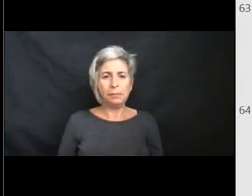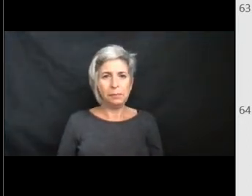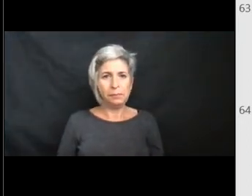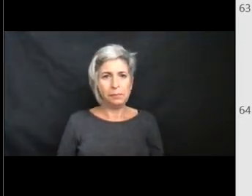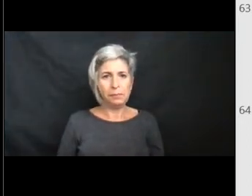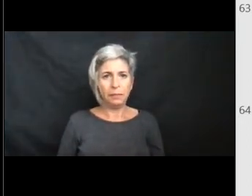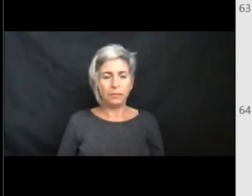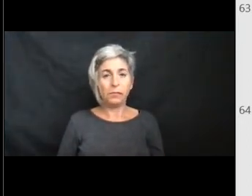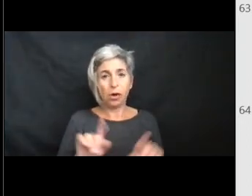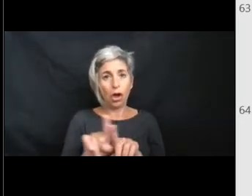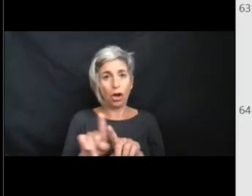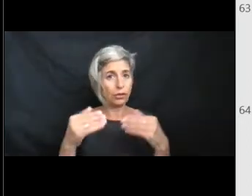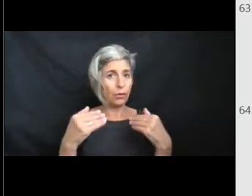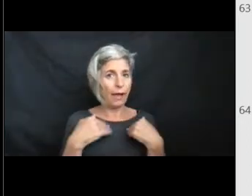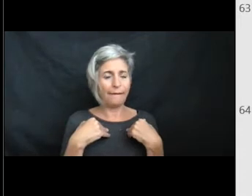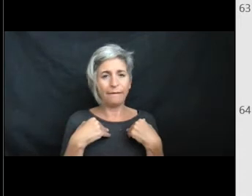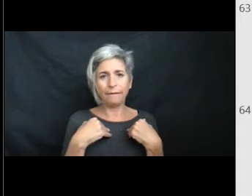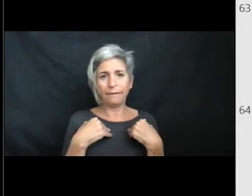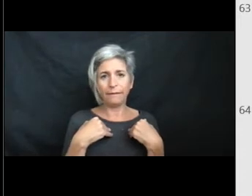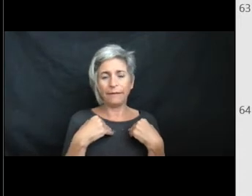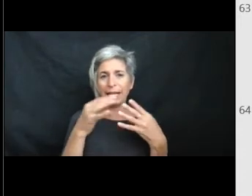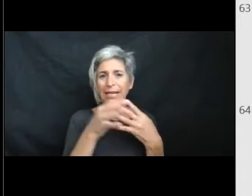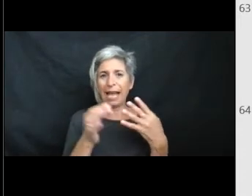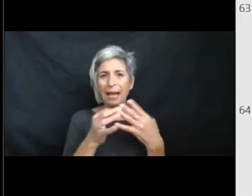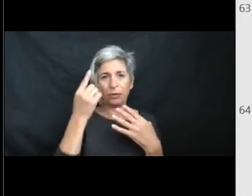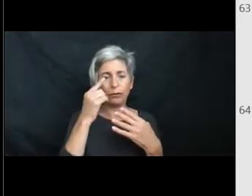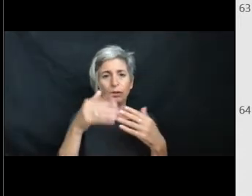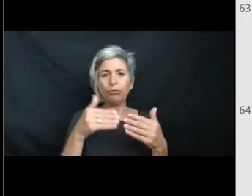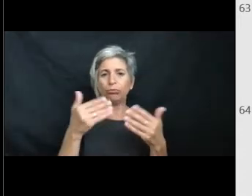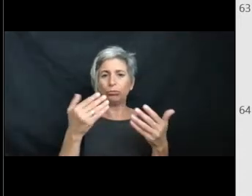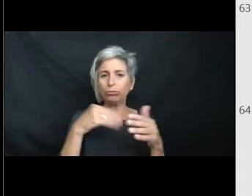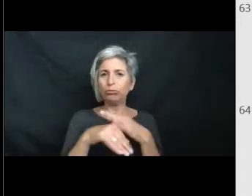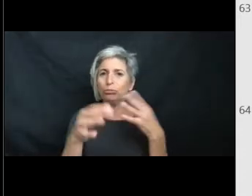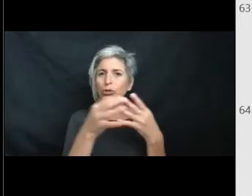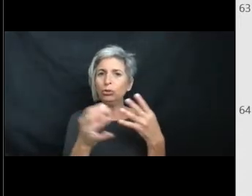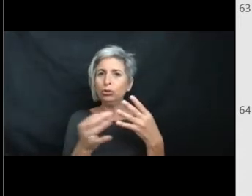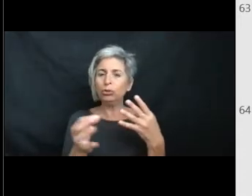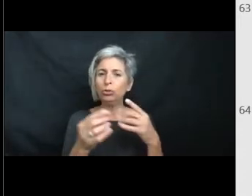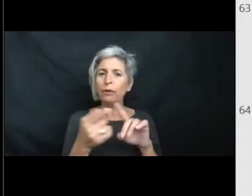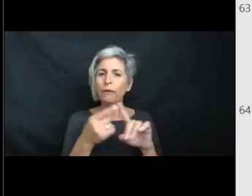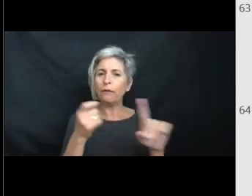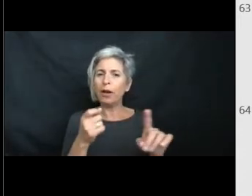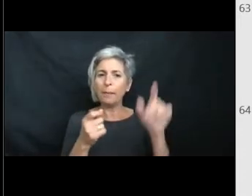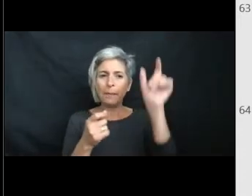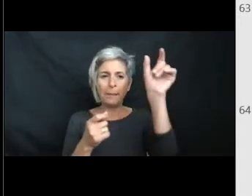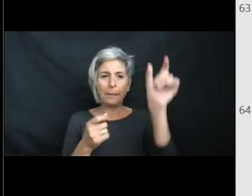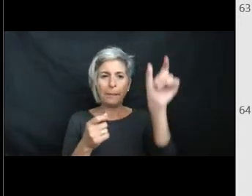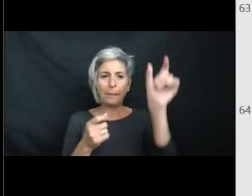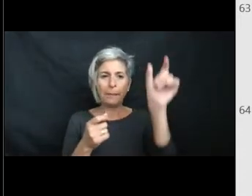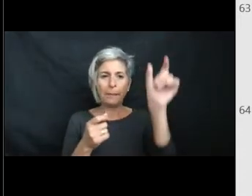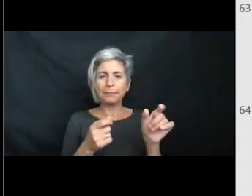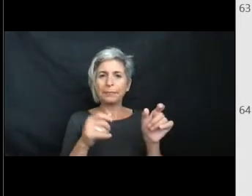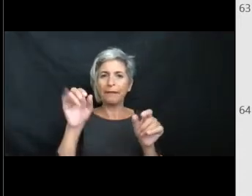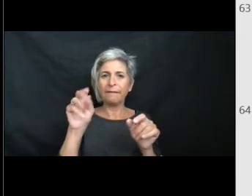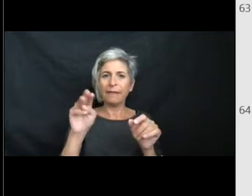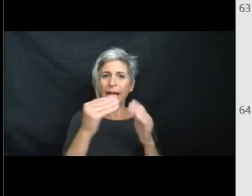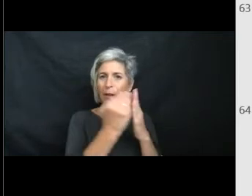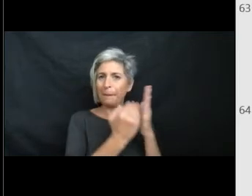We also have an option for you to go in here and choose from the files menu, where you